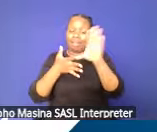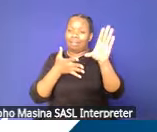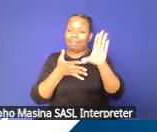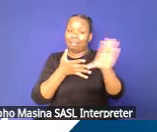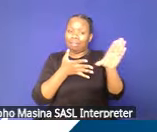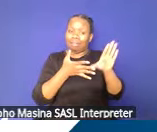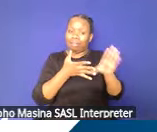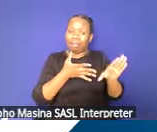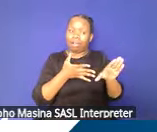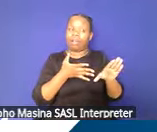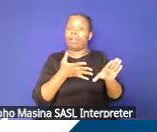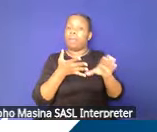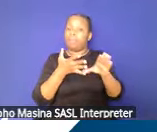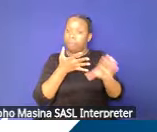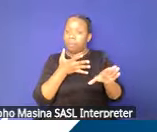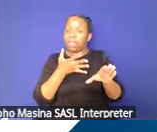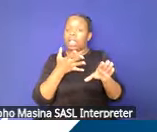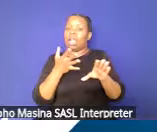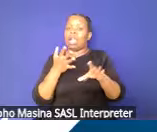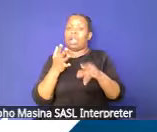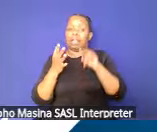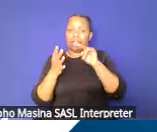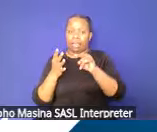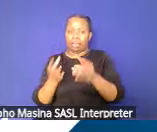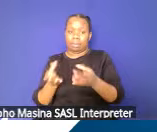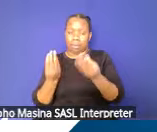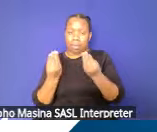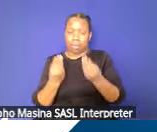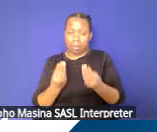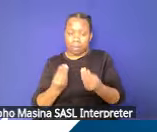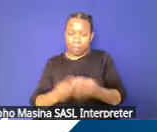prescribed by the Commissioner.